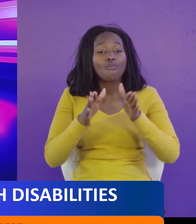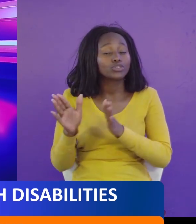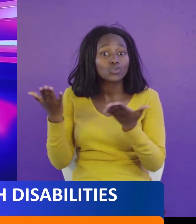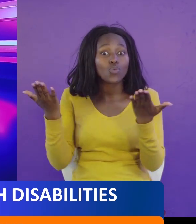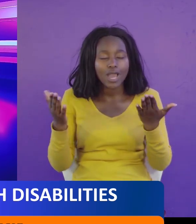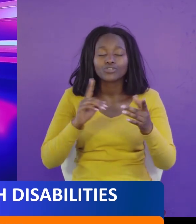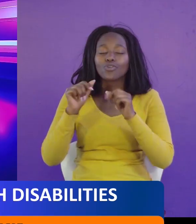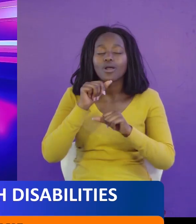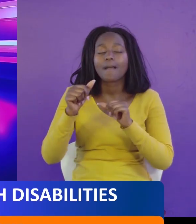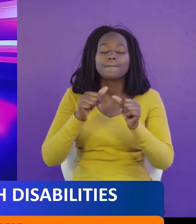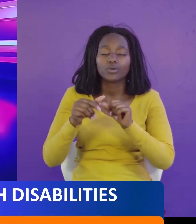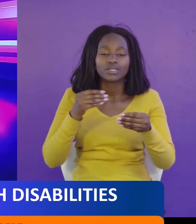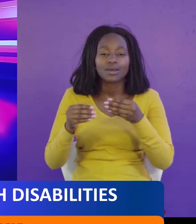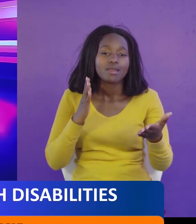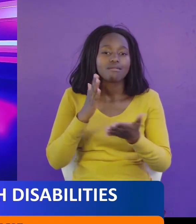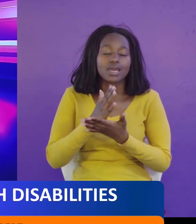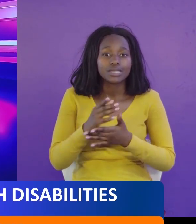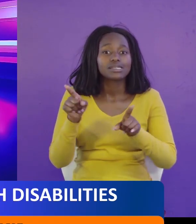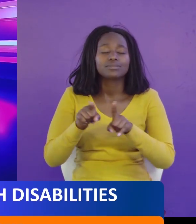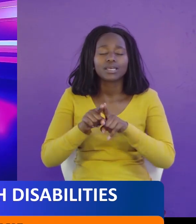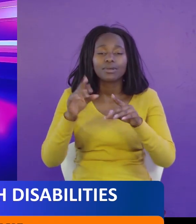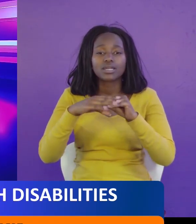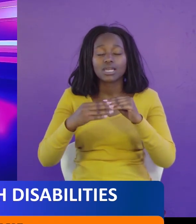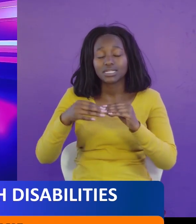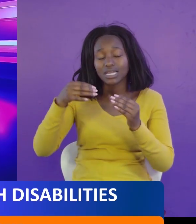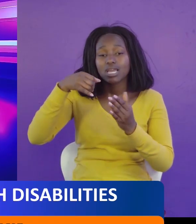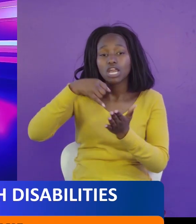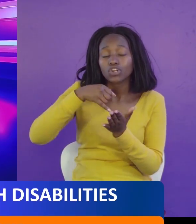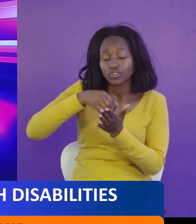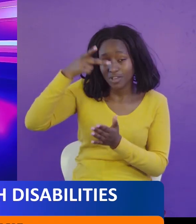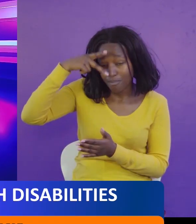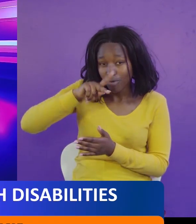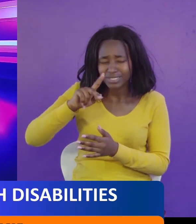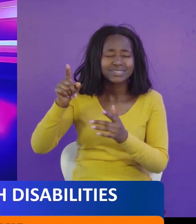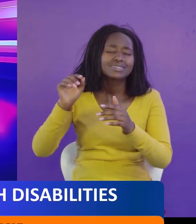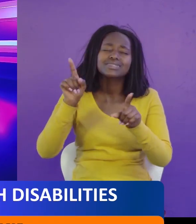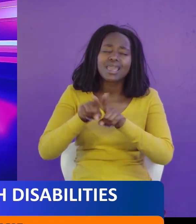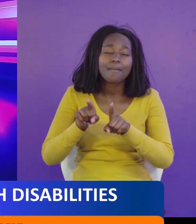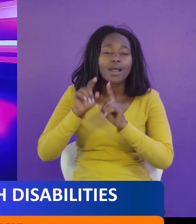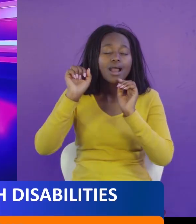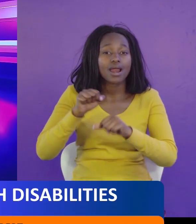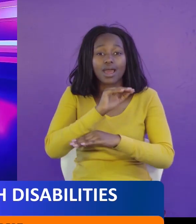the implementation of inclusive policies and demand accountability.